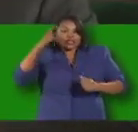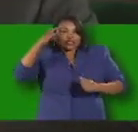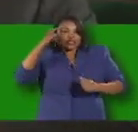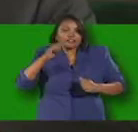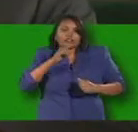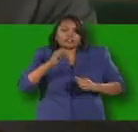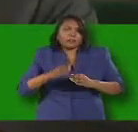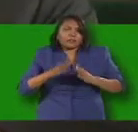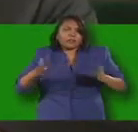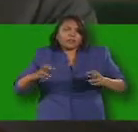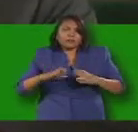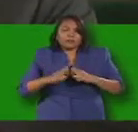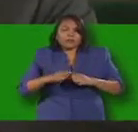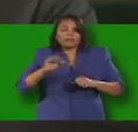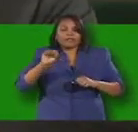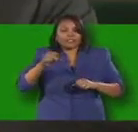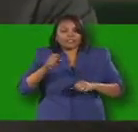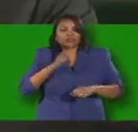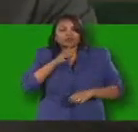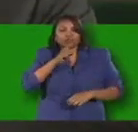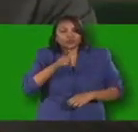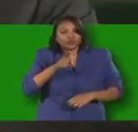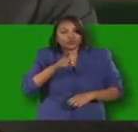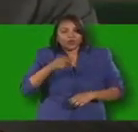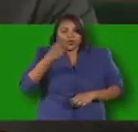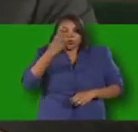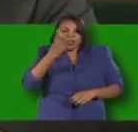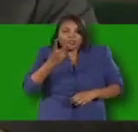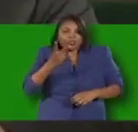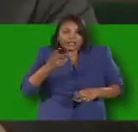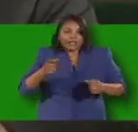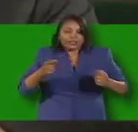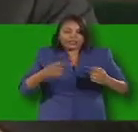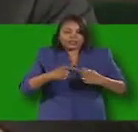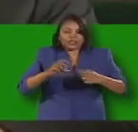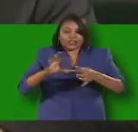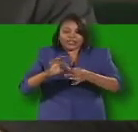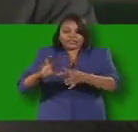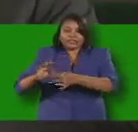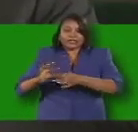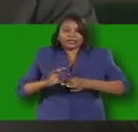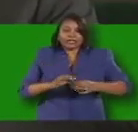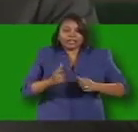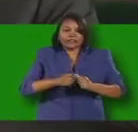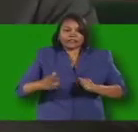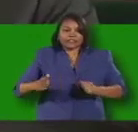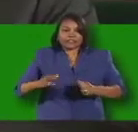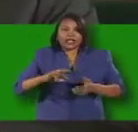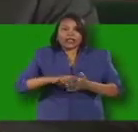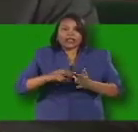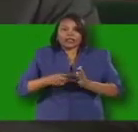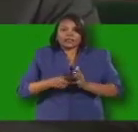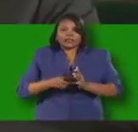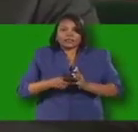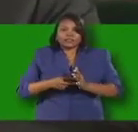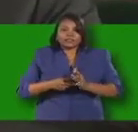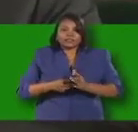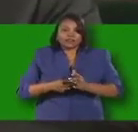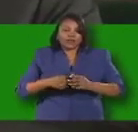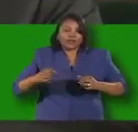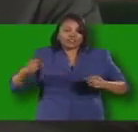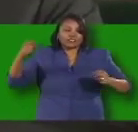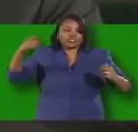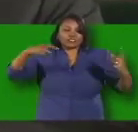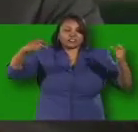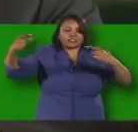major problem, but it's true, as I said, we're looking at connecting everything, and that means bouncing all kinds of frequencies, all kinds of